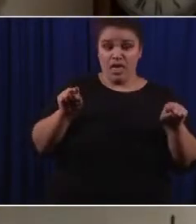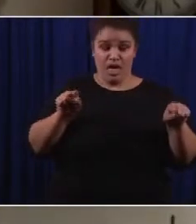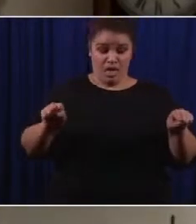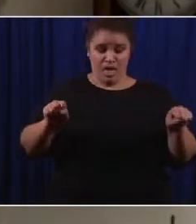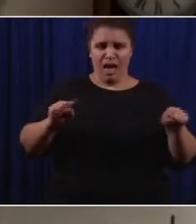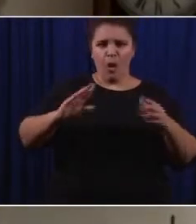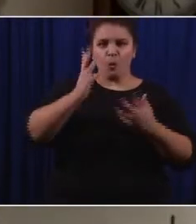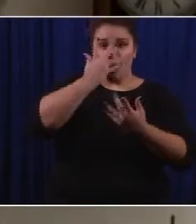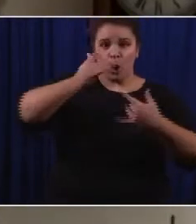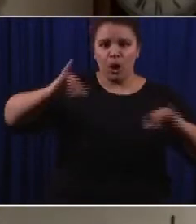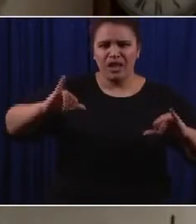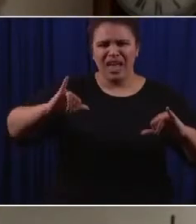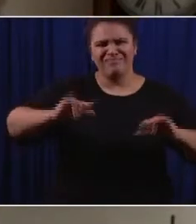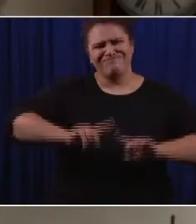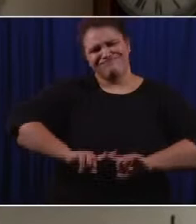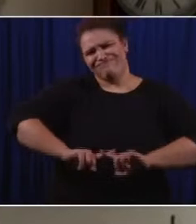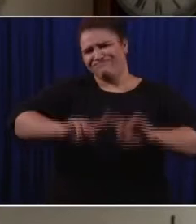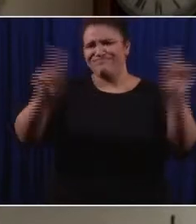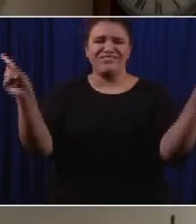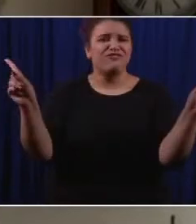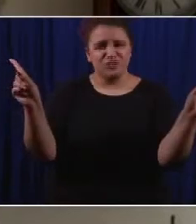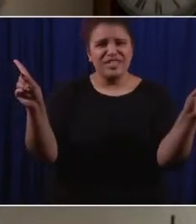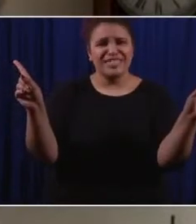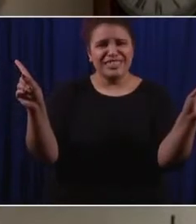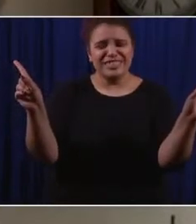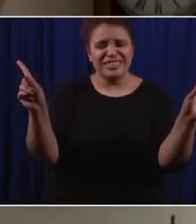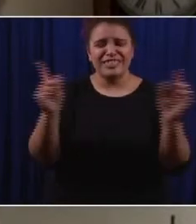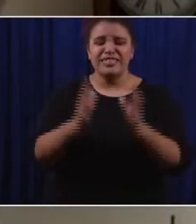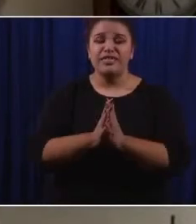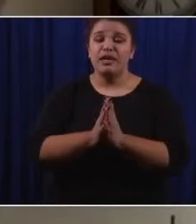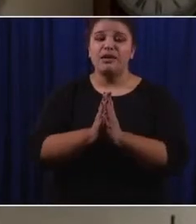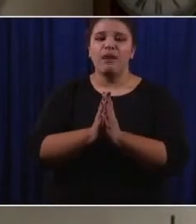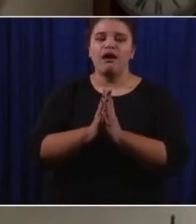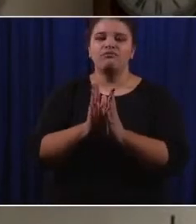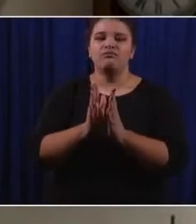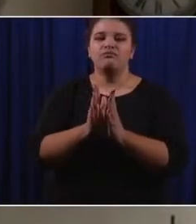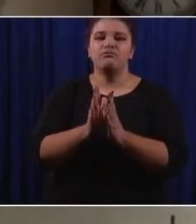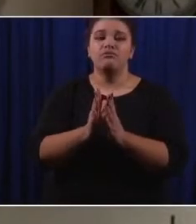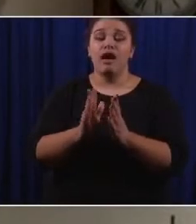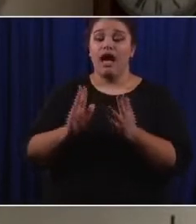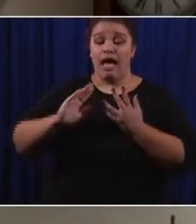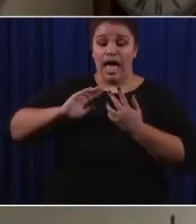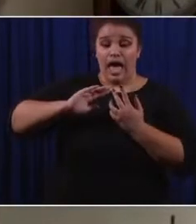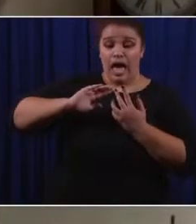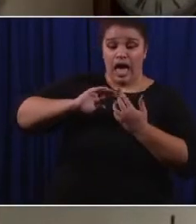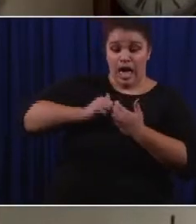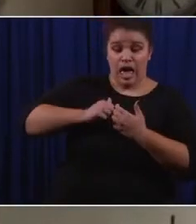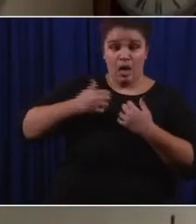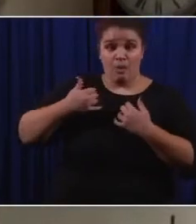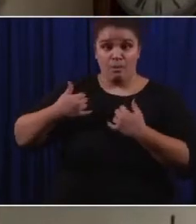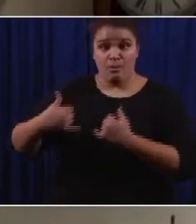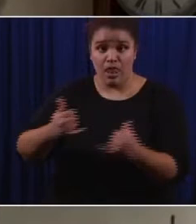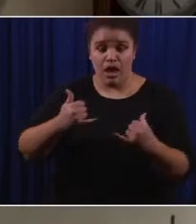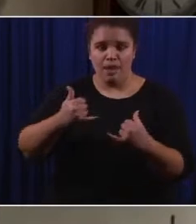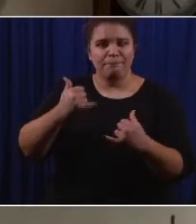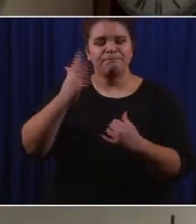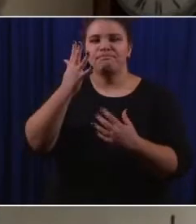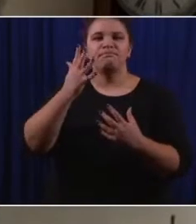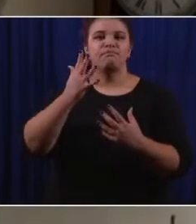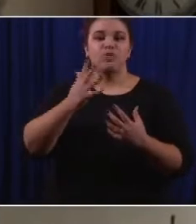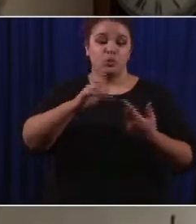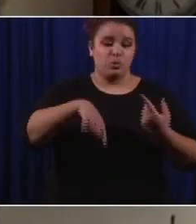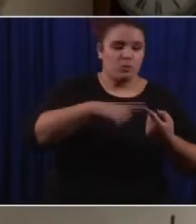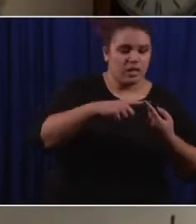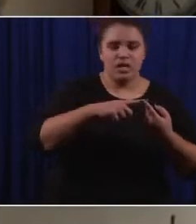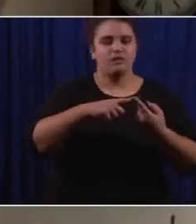play football, whatever the sport is, And at the same time, the parents can come and see them play. Their loved ones can see them